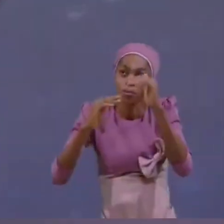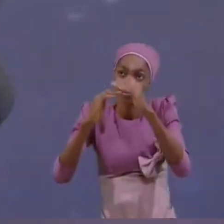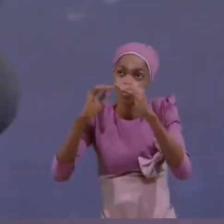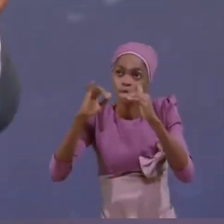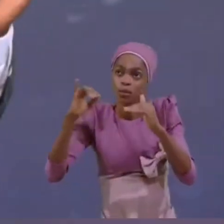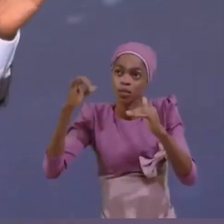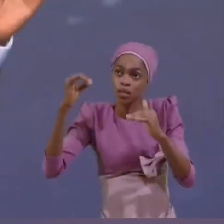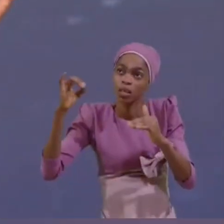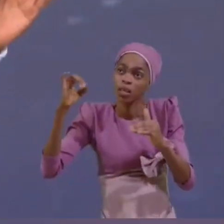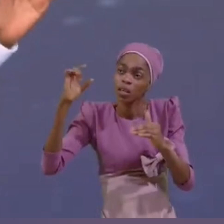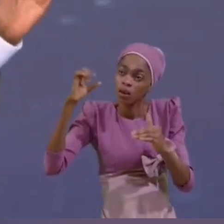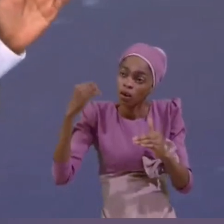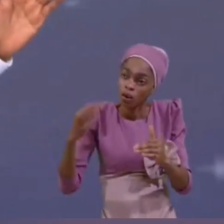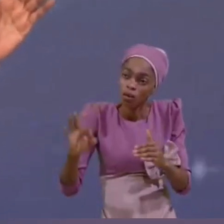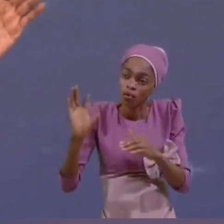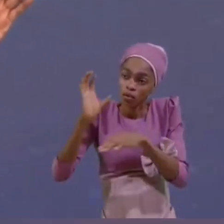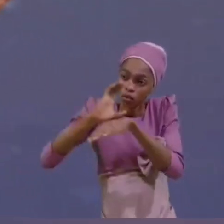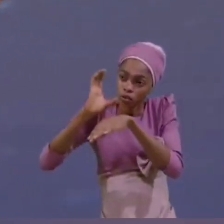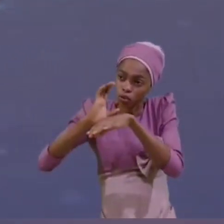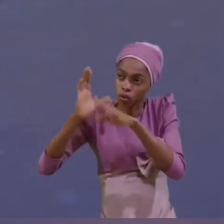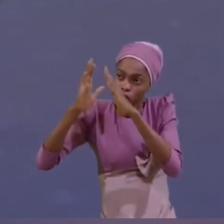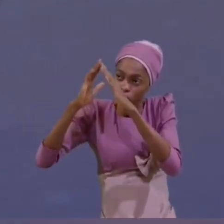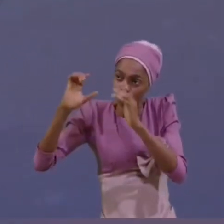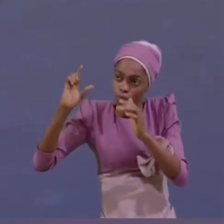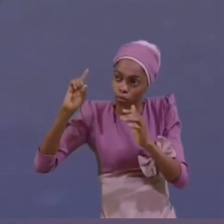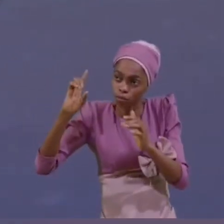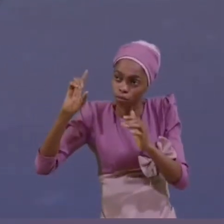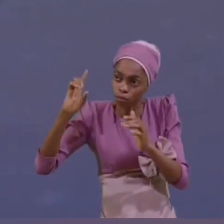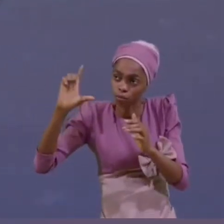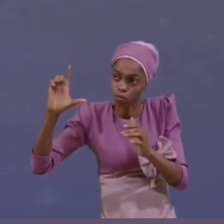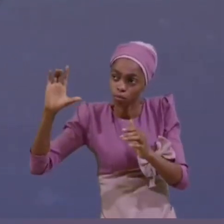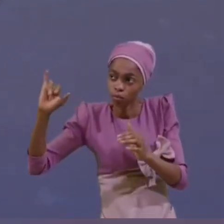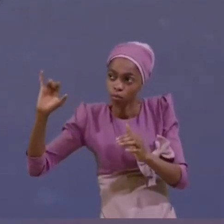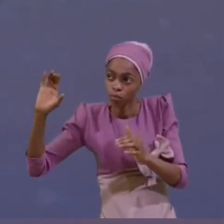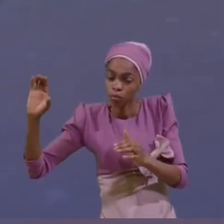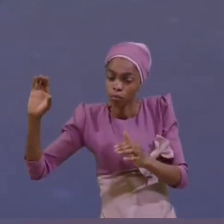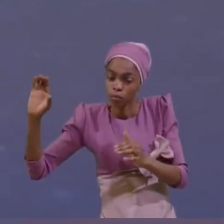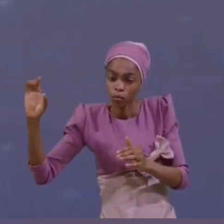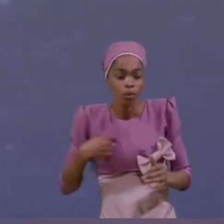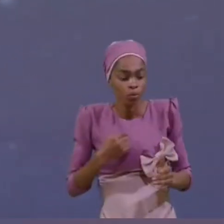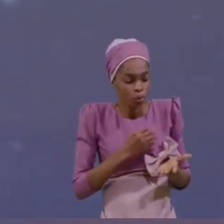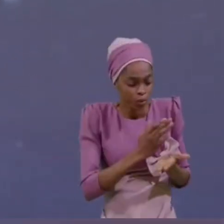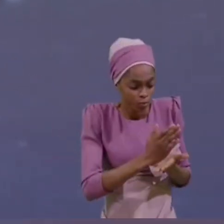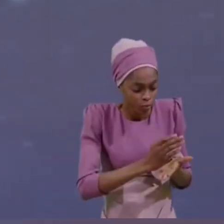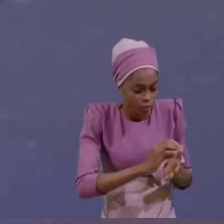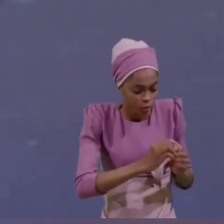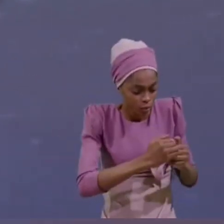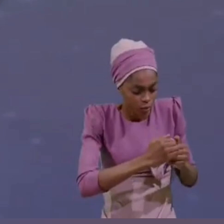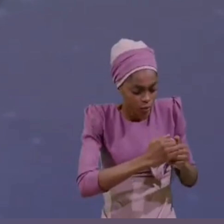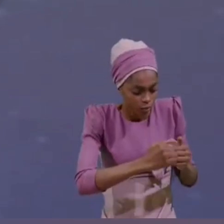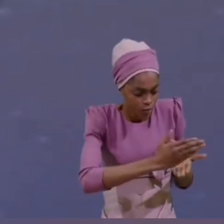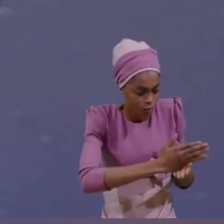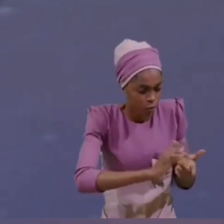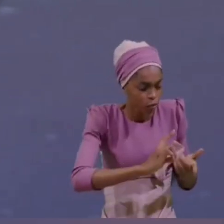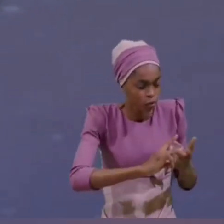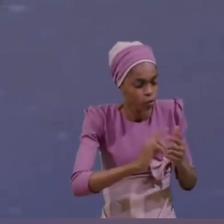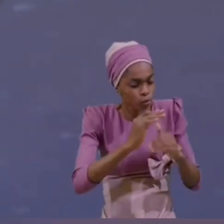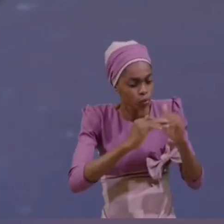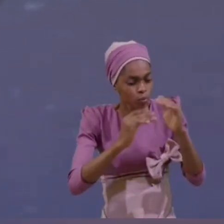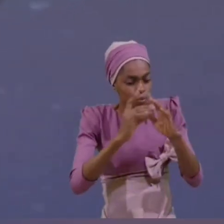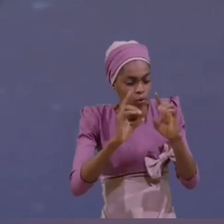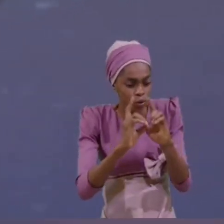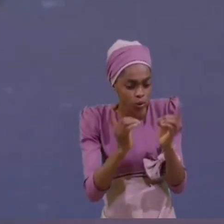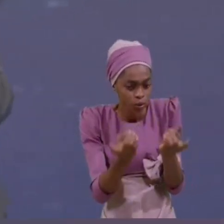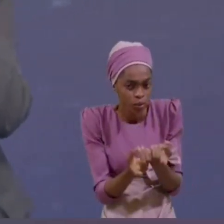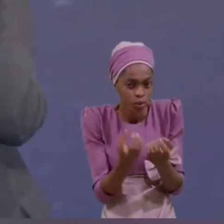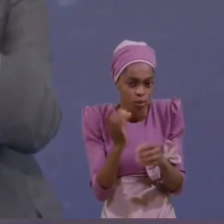We allocate this amount to building the district church. The district church